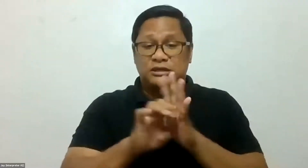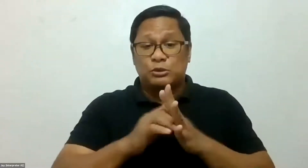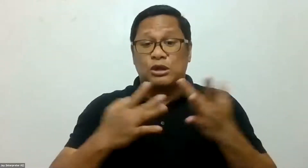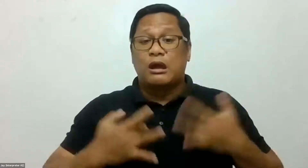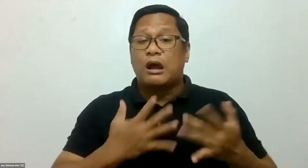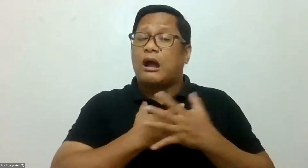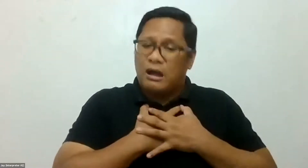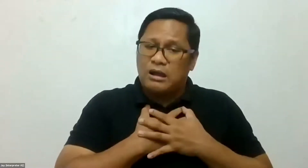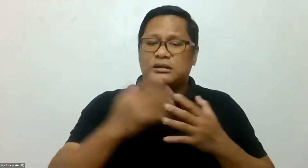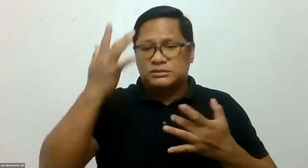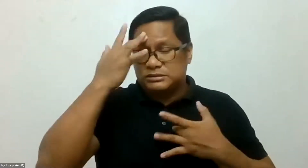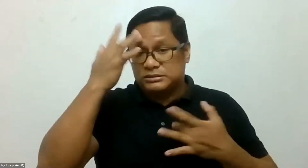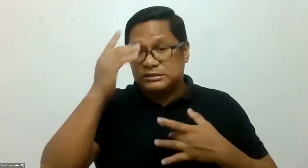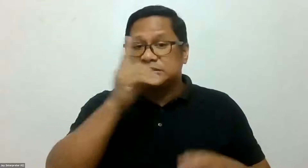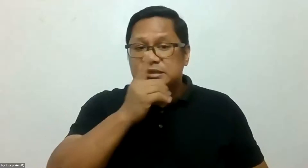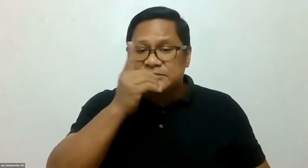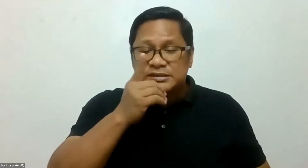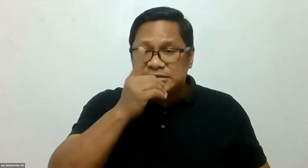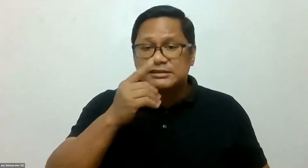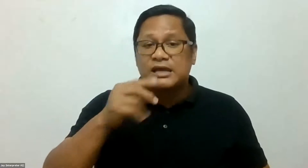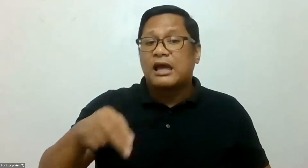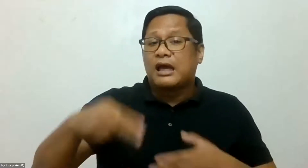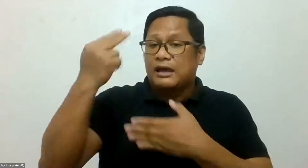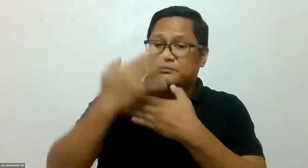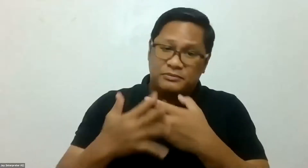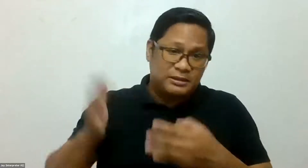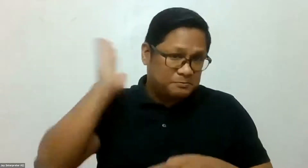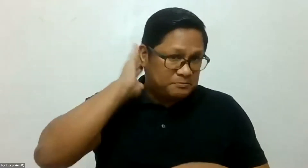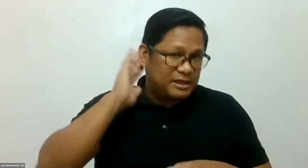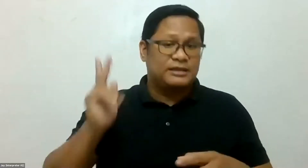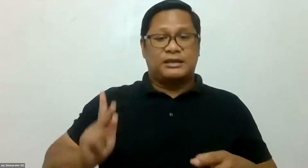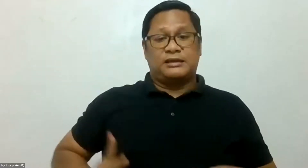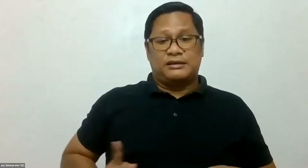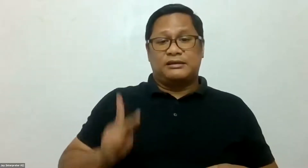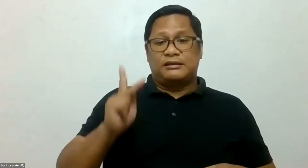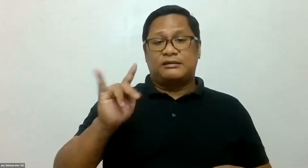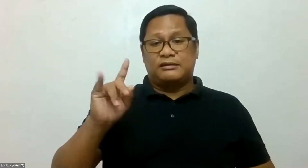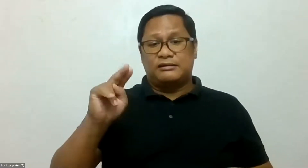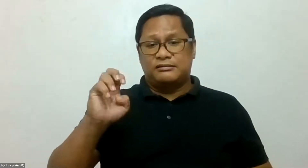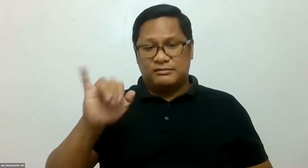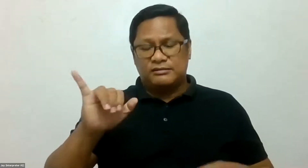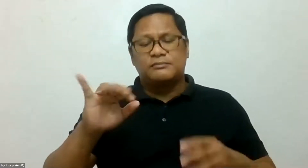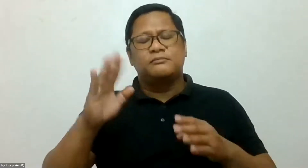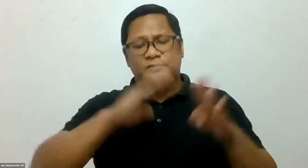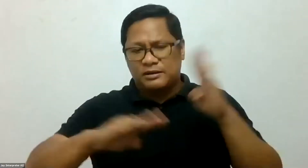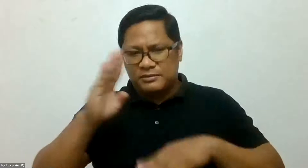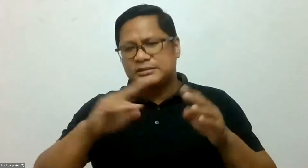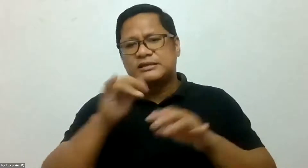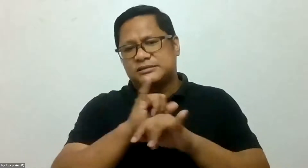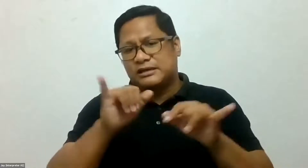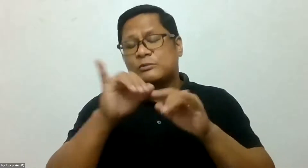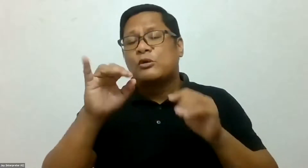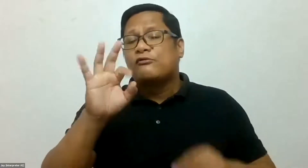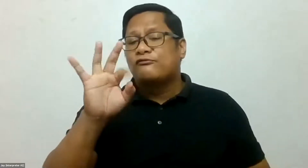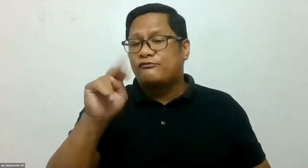illnesses, diabetes, hypertension, and kidney problems, as well as functional disabilities such